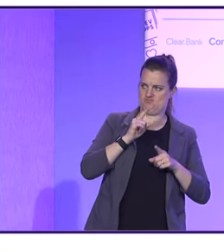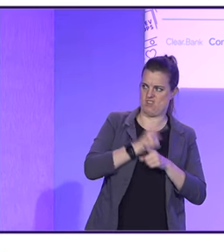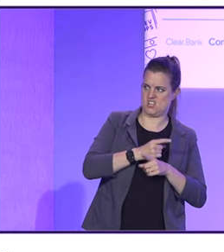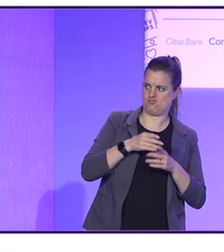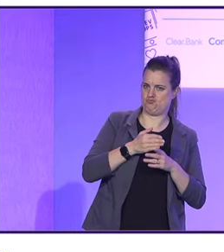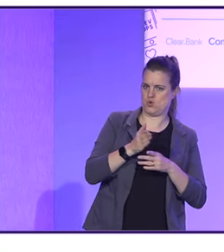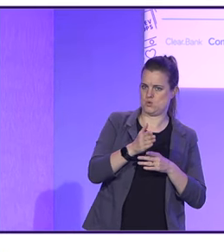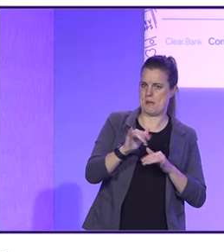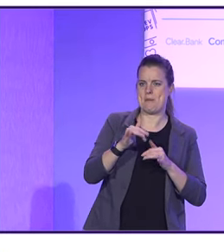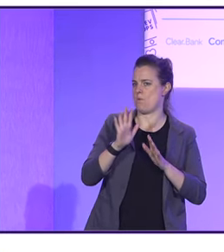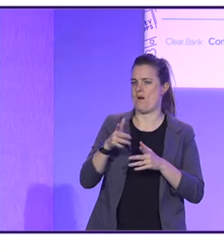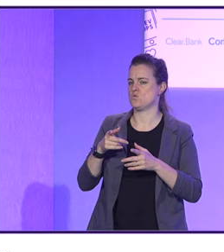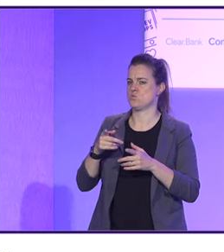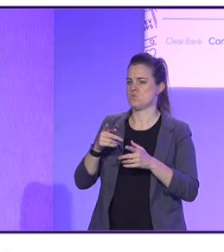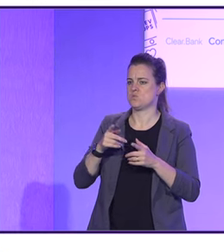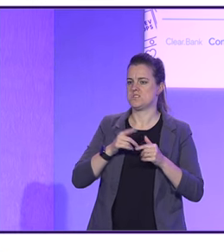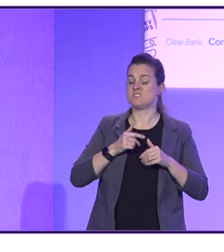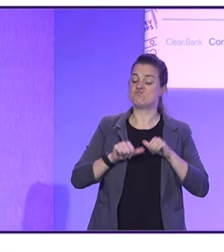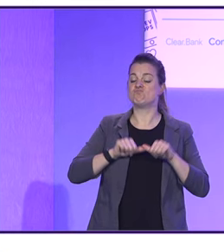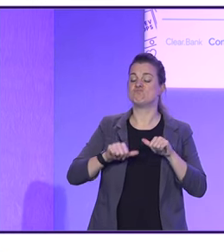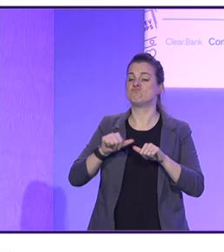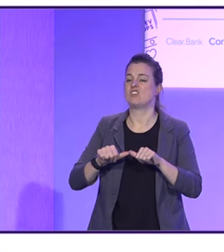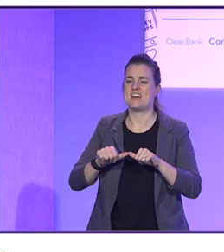even though you discover that the territory is hard to pass.